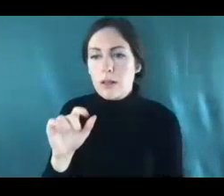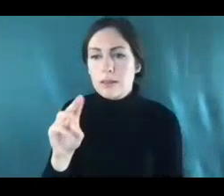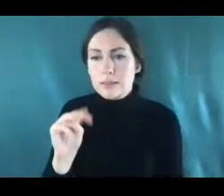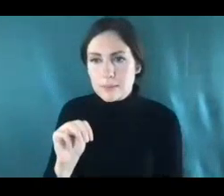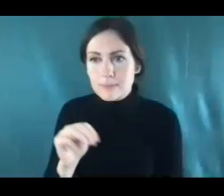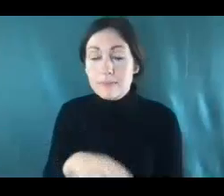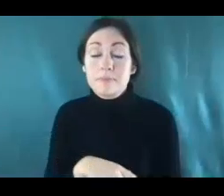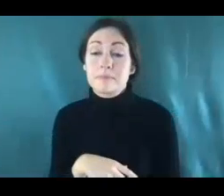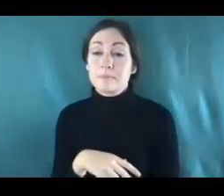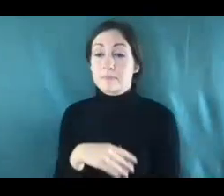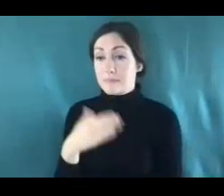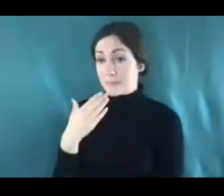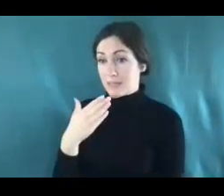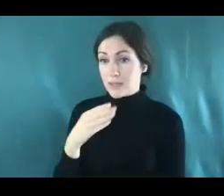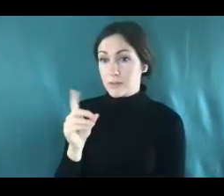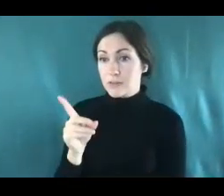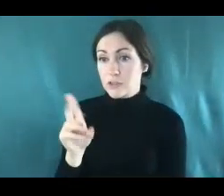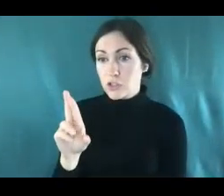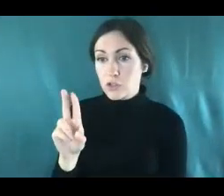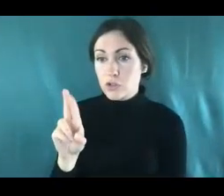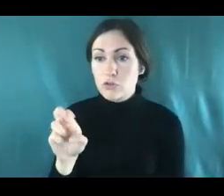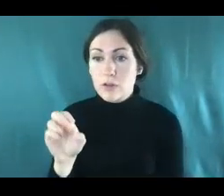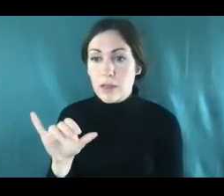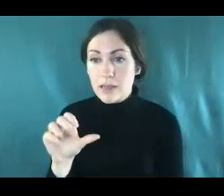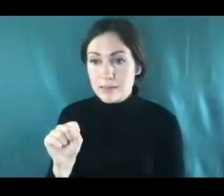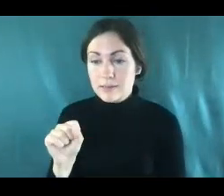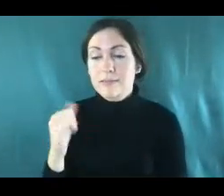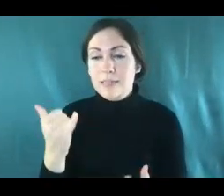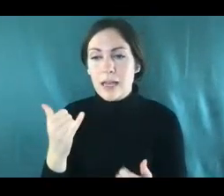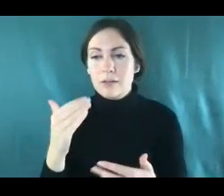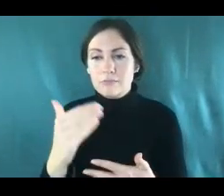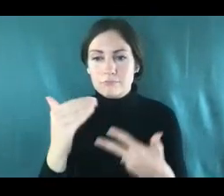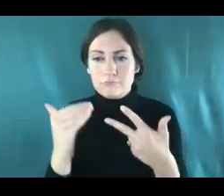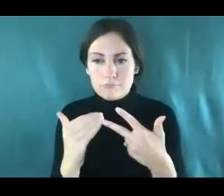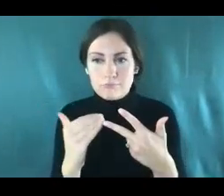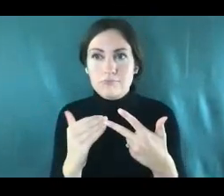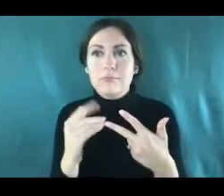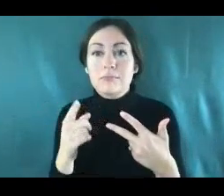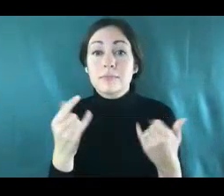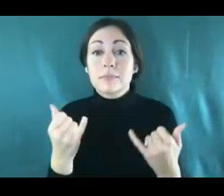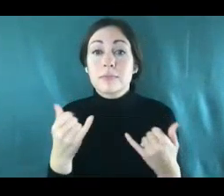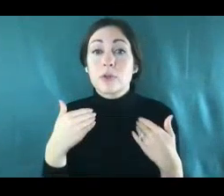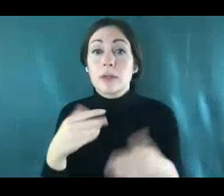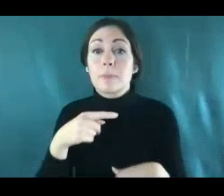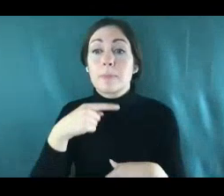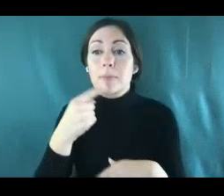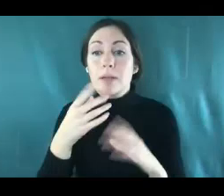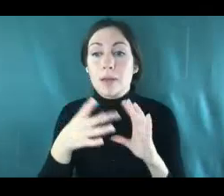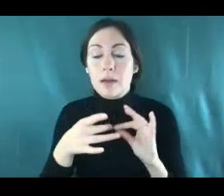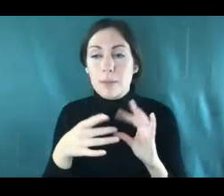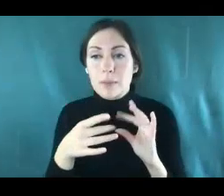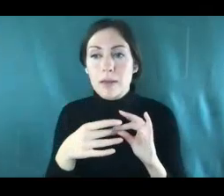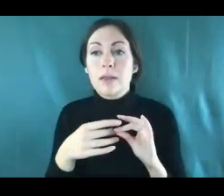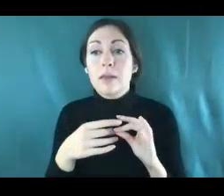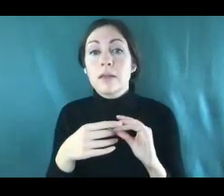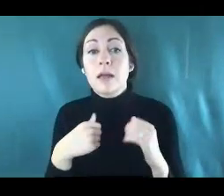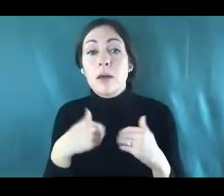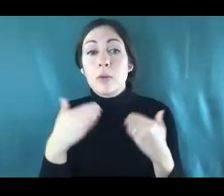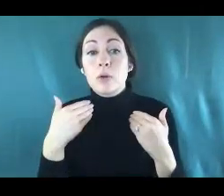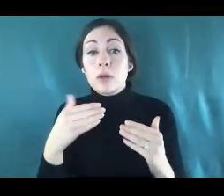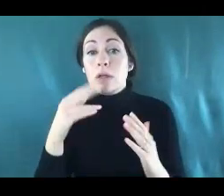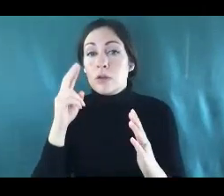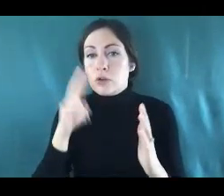With that said, we'll go ahead and move on to our third agenda item here. This will be public comments. So with that said, I'll go ahead and I will read the